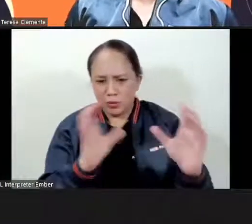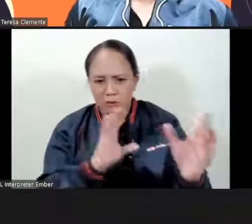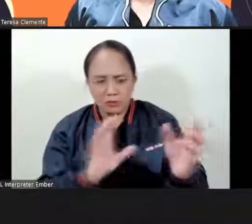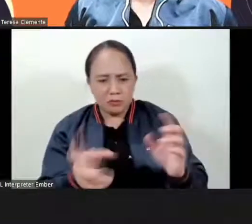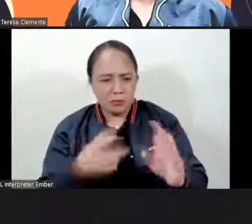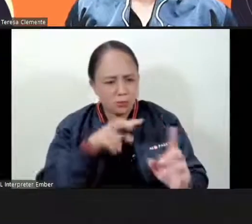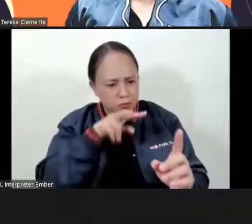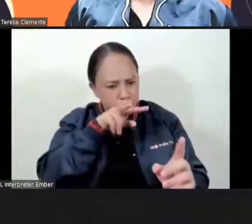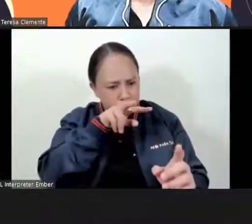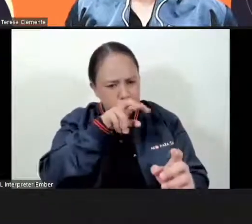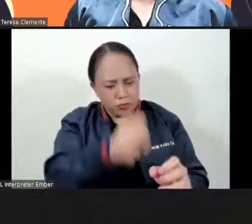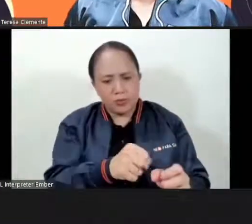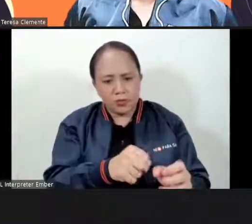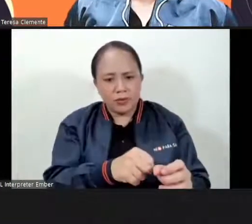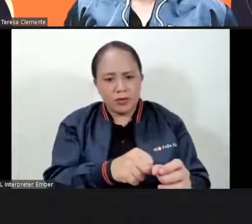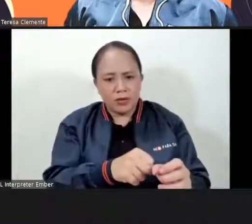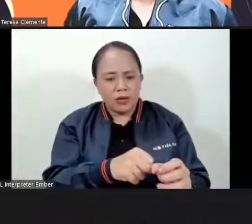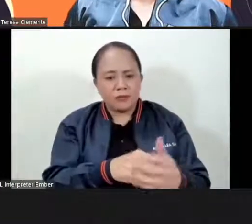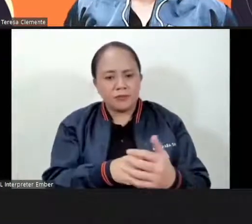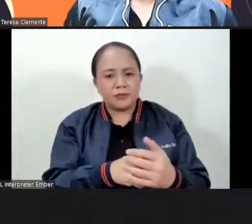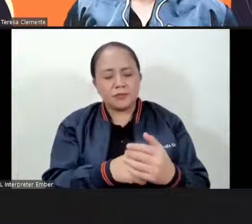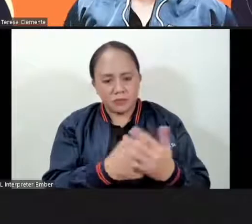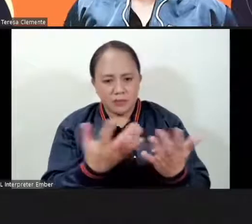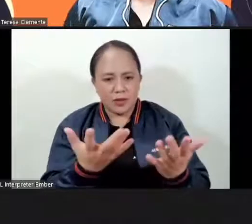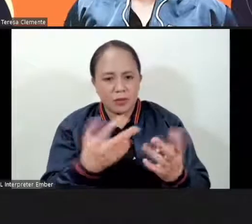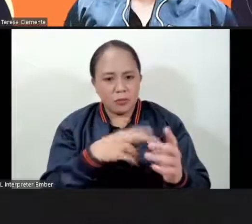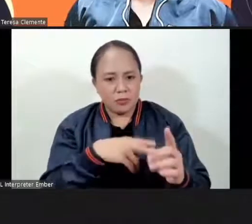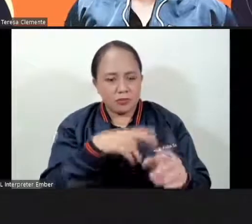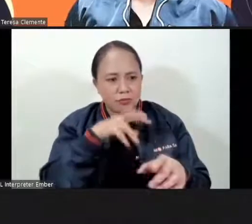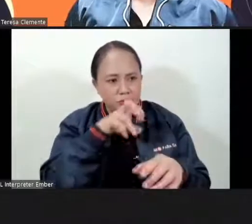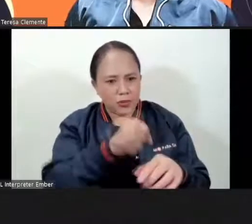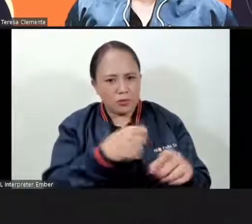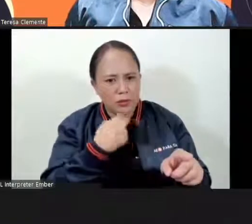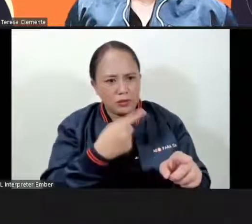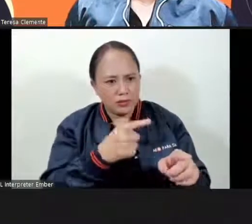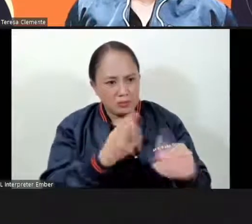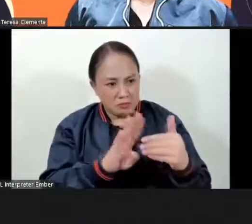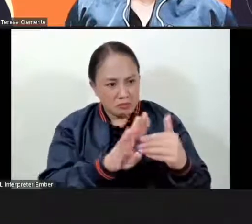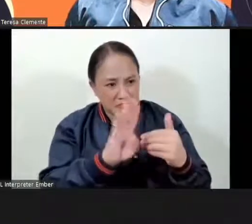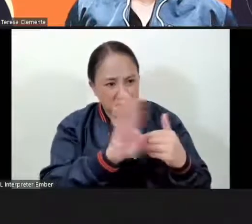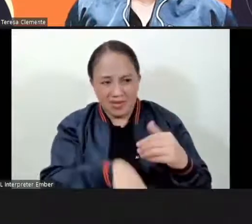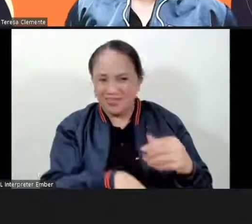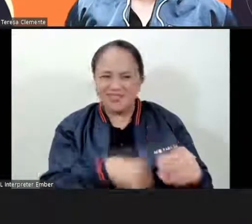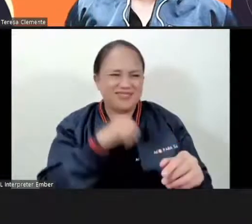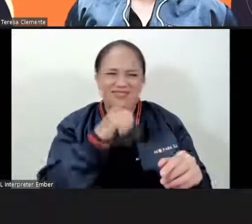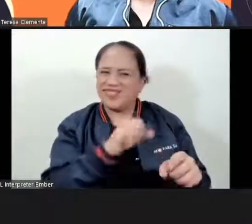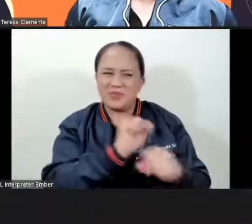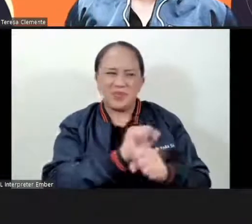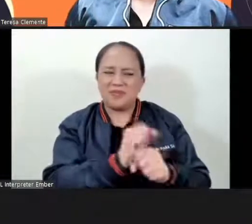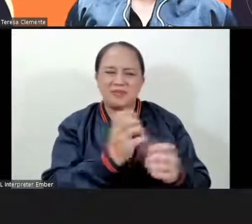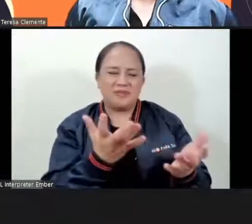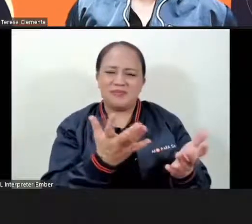nakikita kang mga areas telling you that reunification may not really work out.